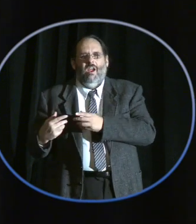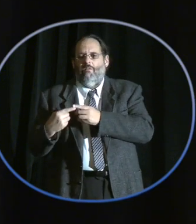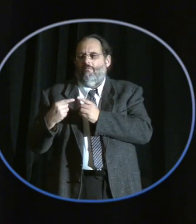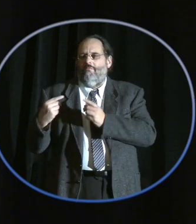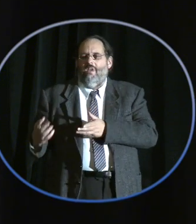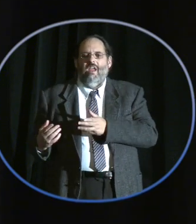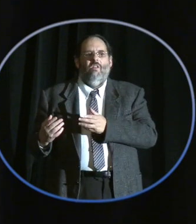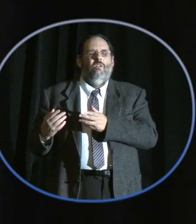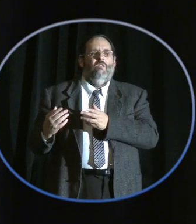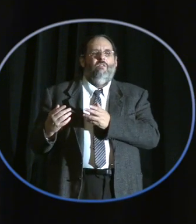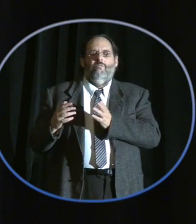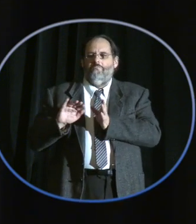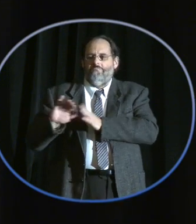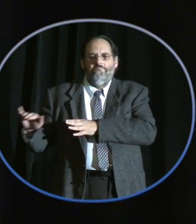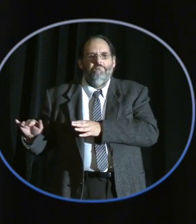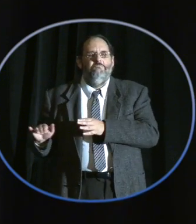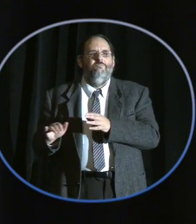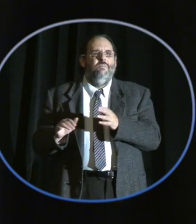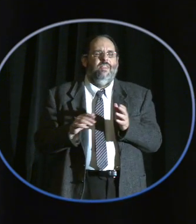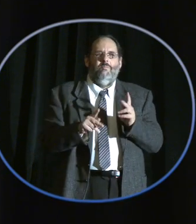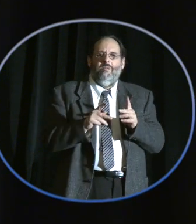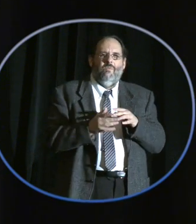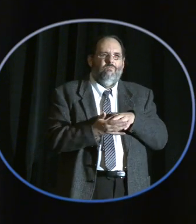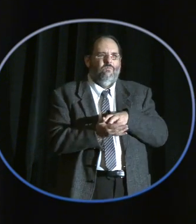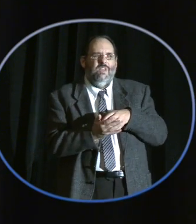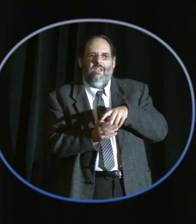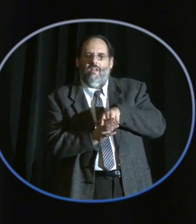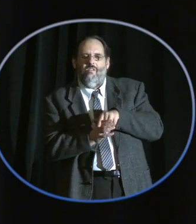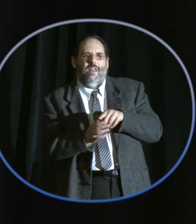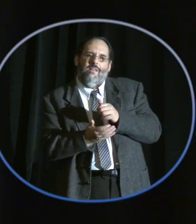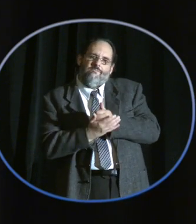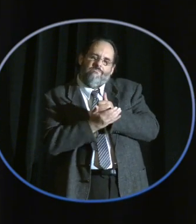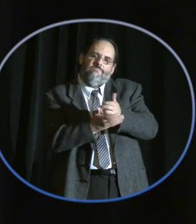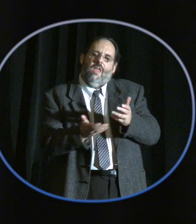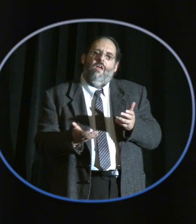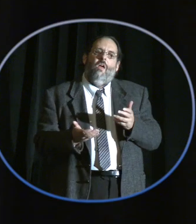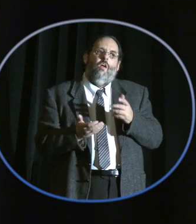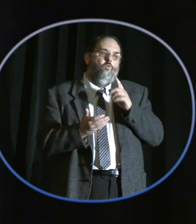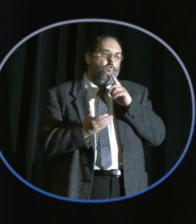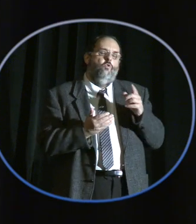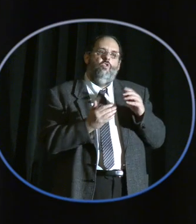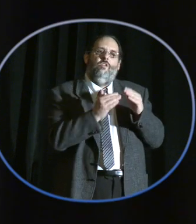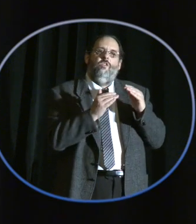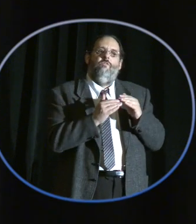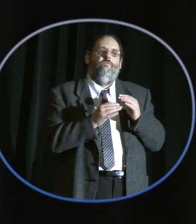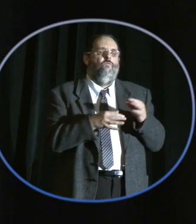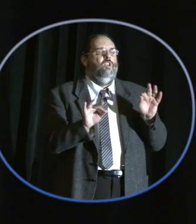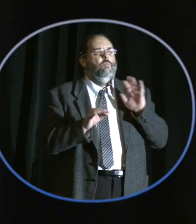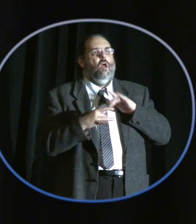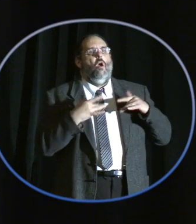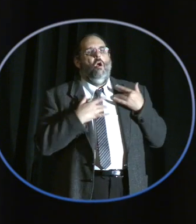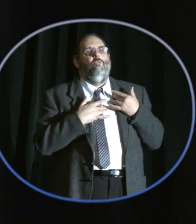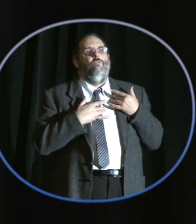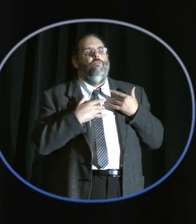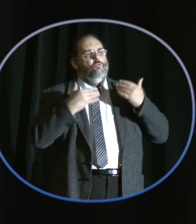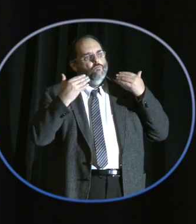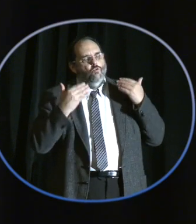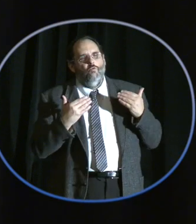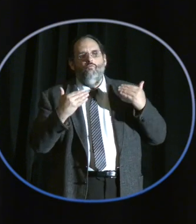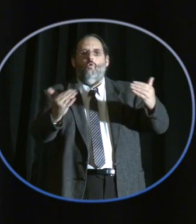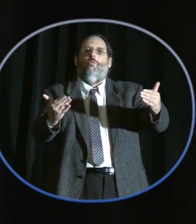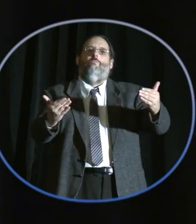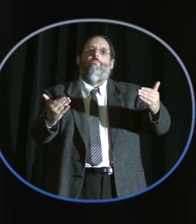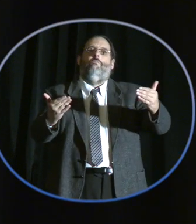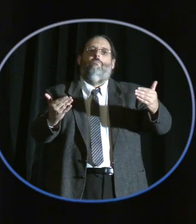to bolster the weak and undecided, and with truth and justice and freedom in our hearts to move